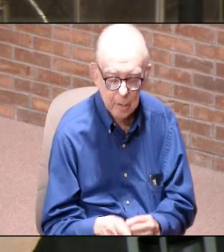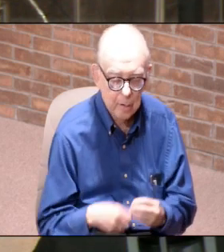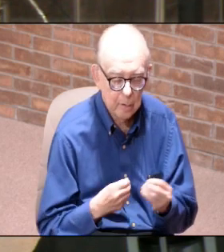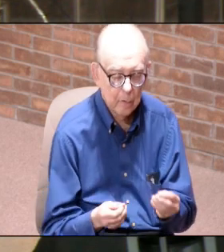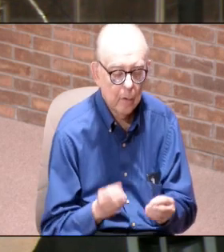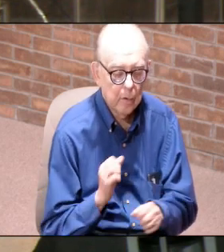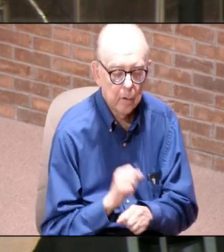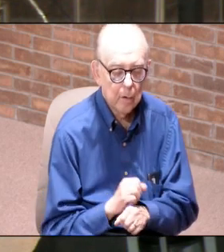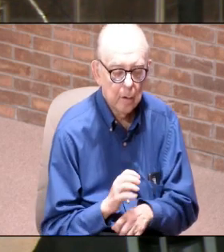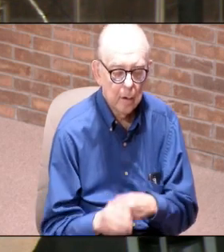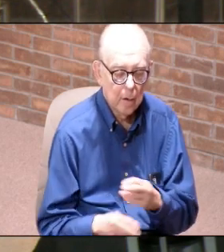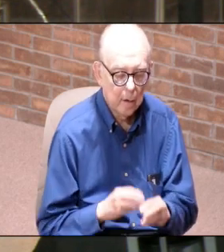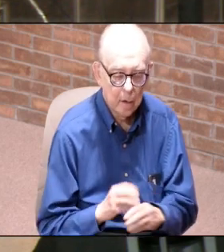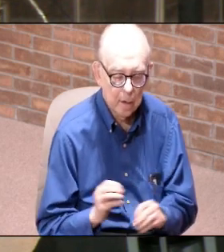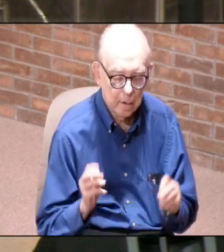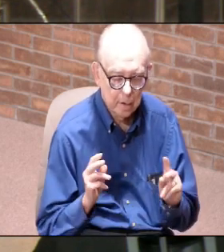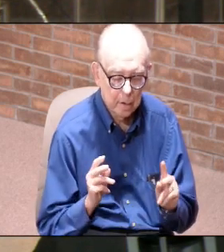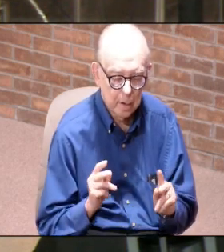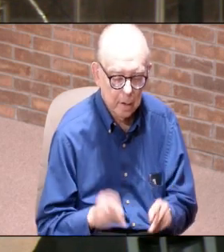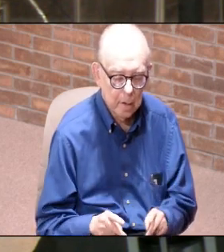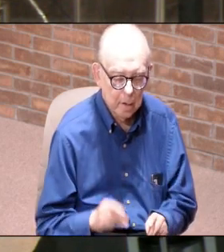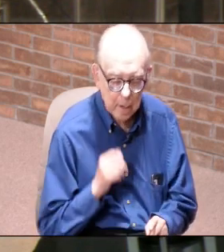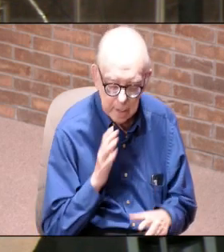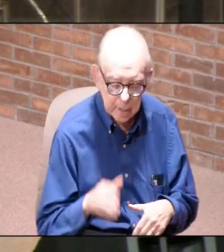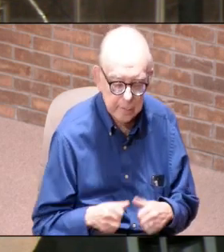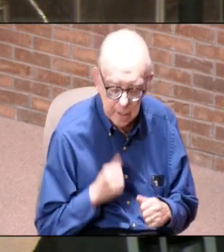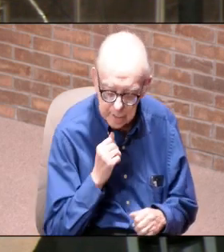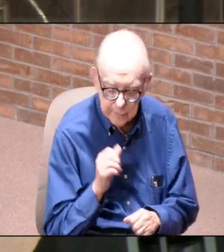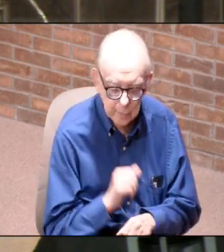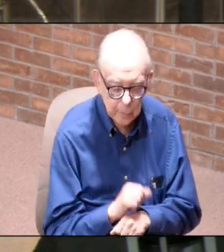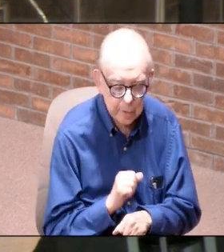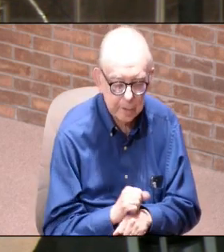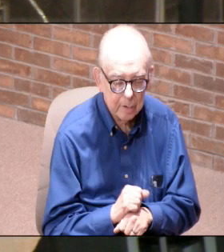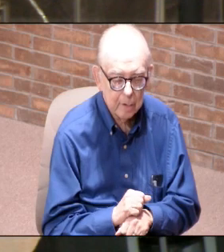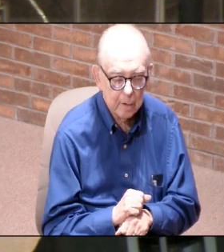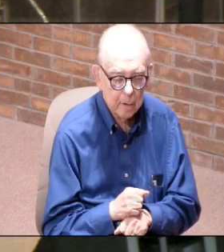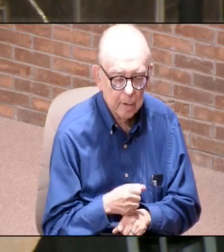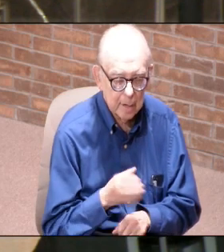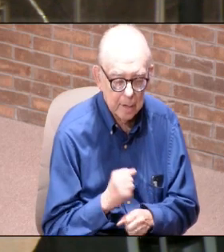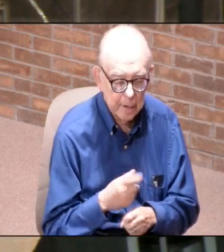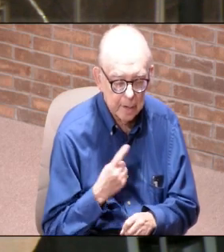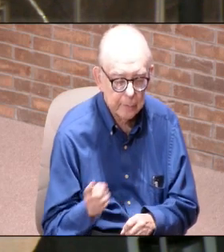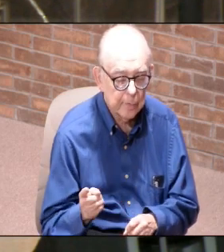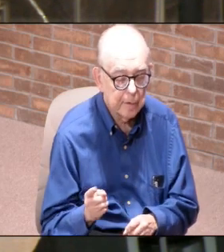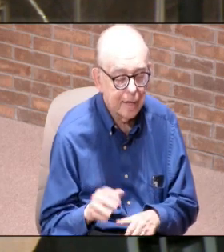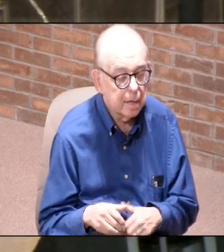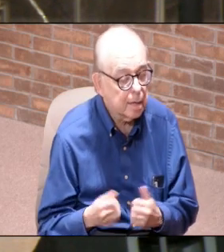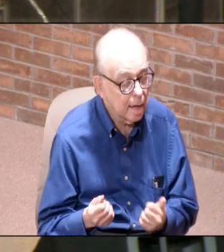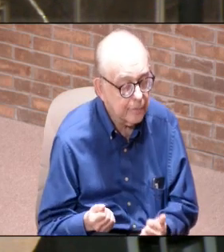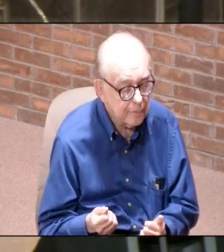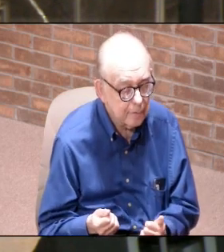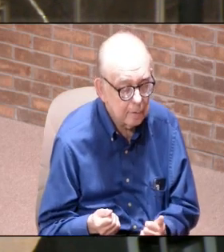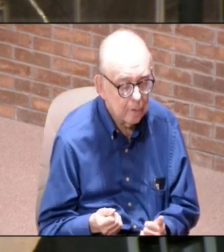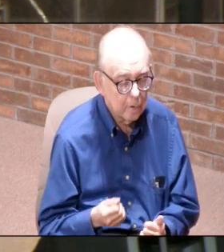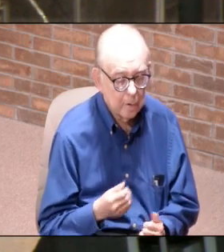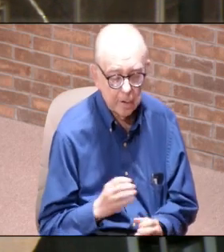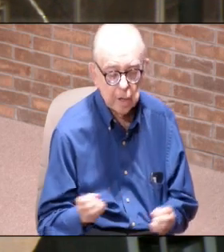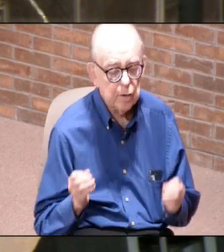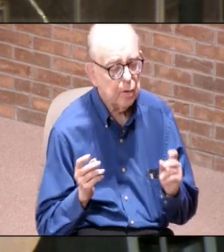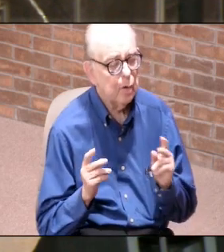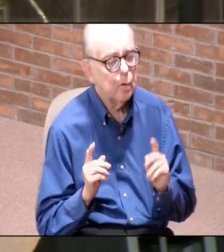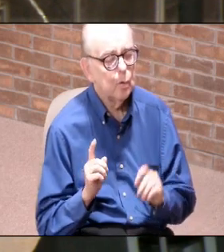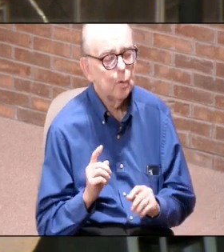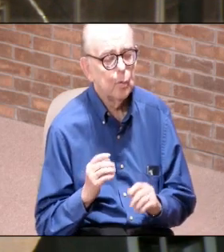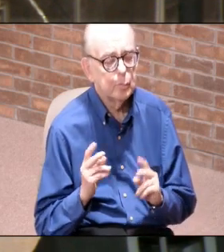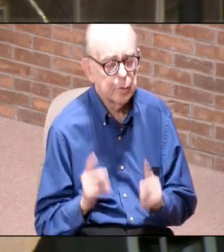you a mission in the world. There's nobody alive who doesn't have a mission that God created them for in life. There's nobody.